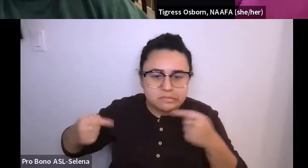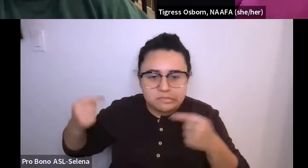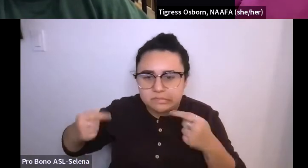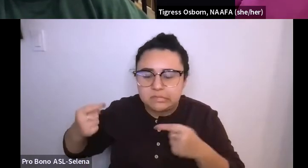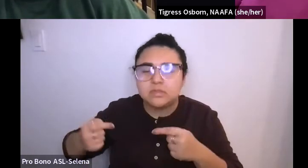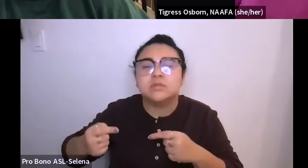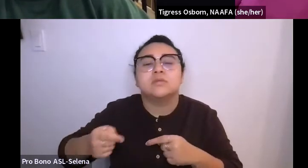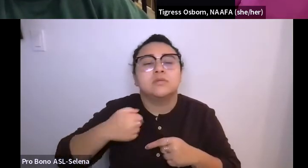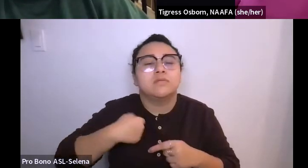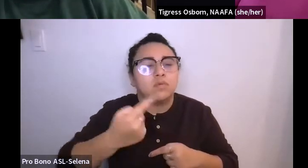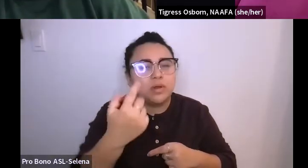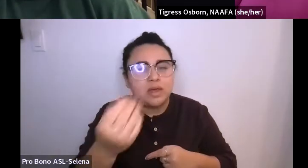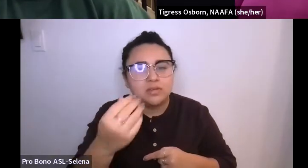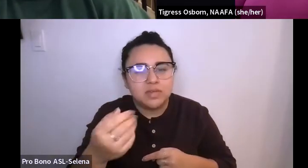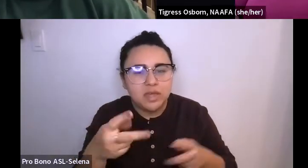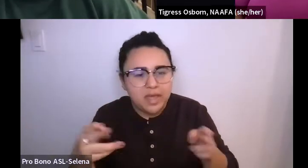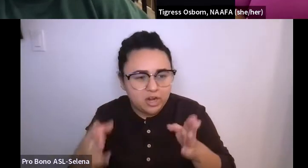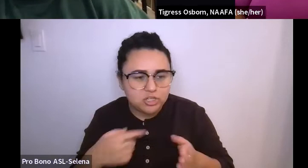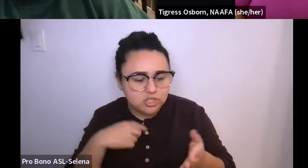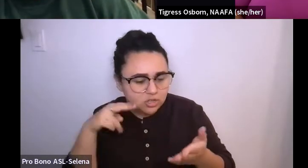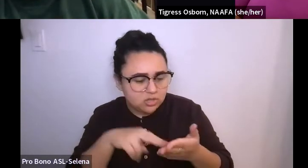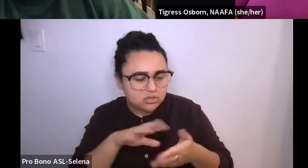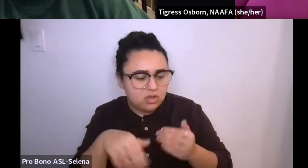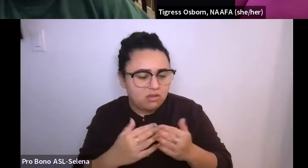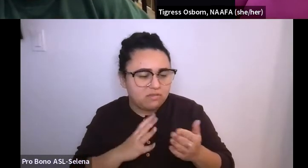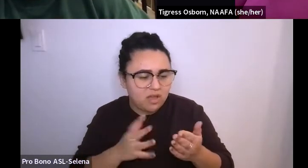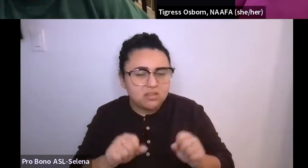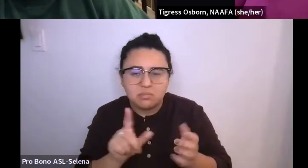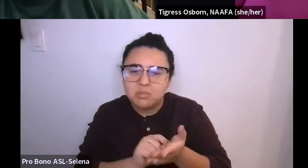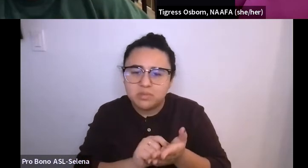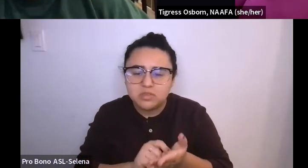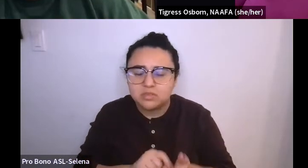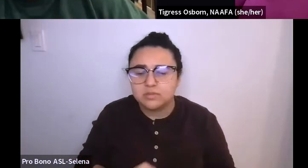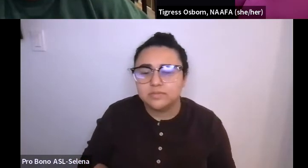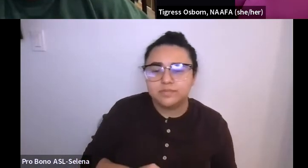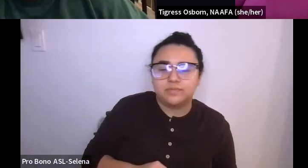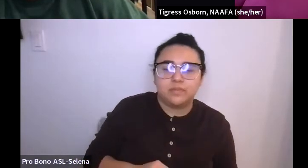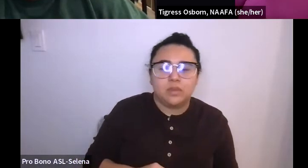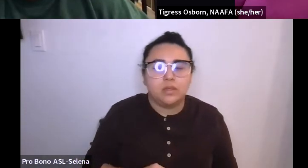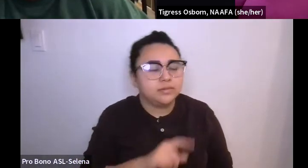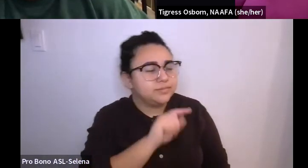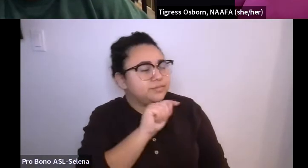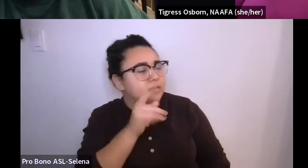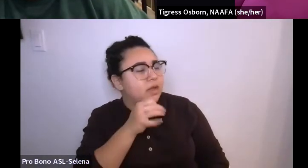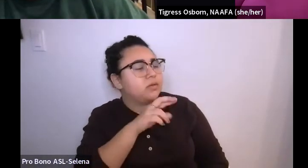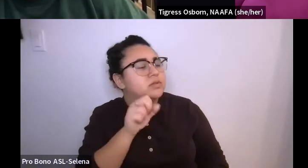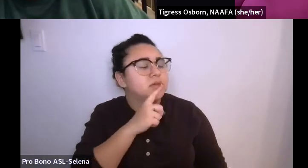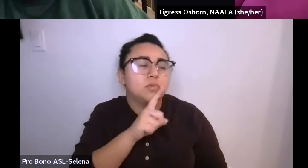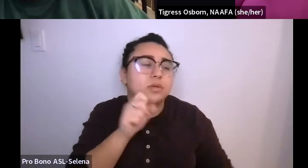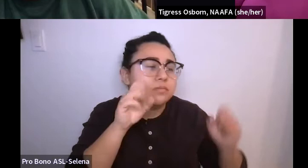looked at it and was like, this is all fine. This can be published. It's really remarkable sometimes seeing people work on fat projects that